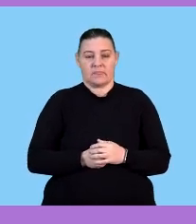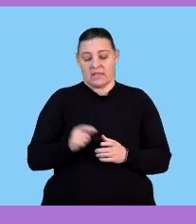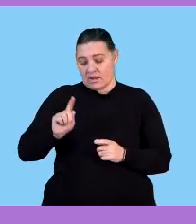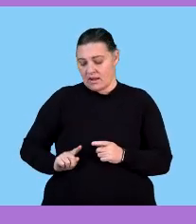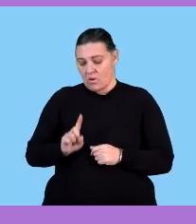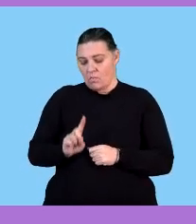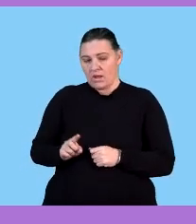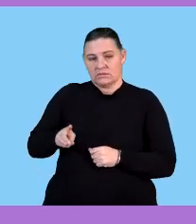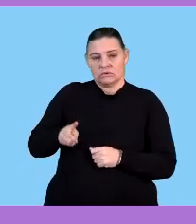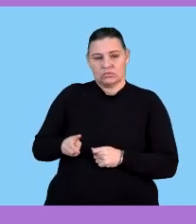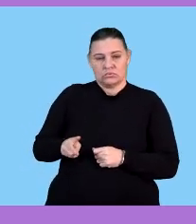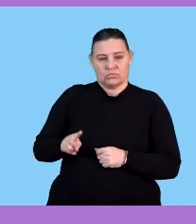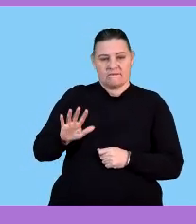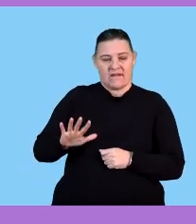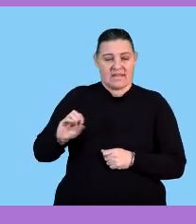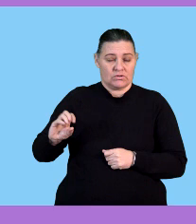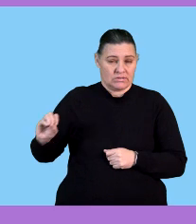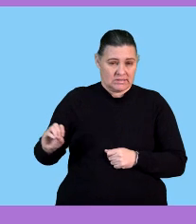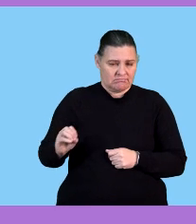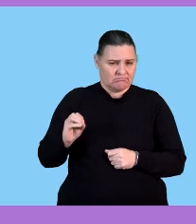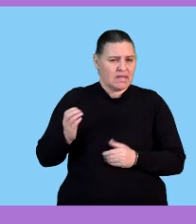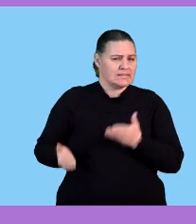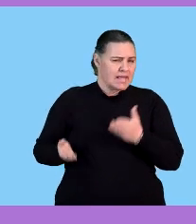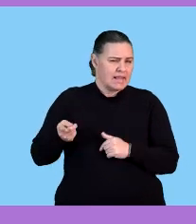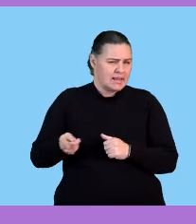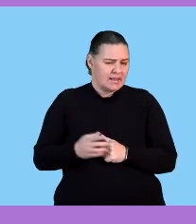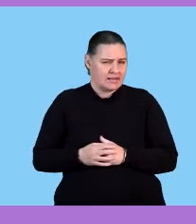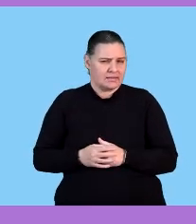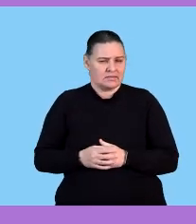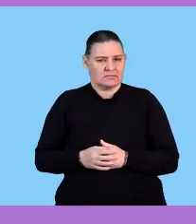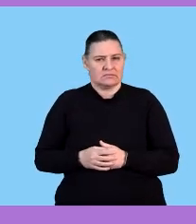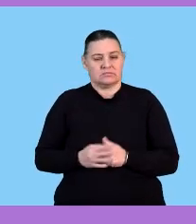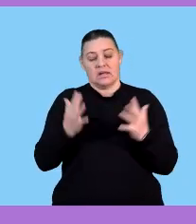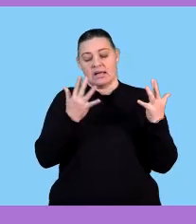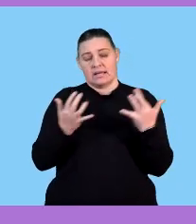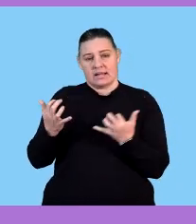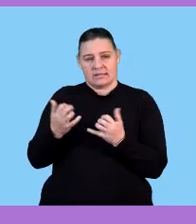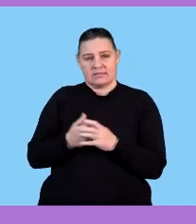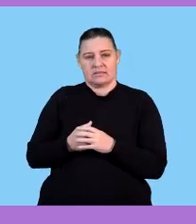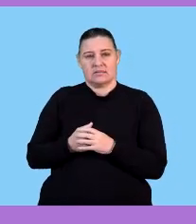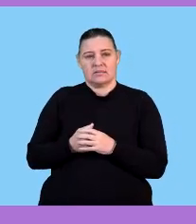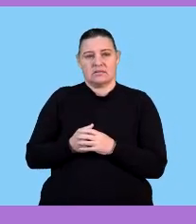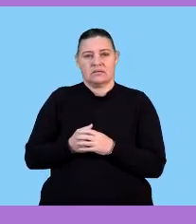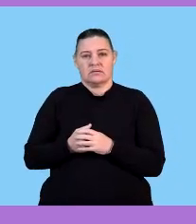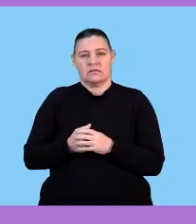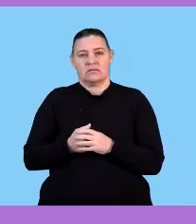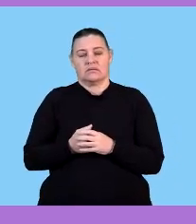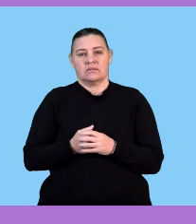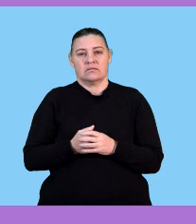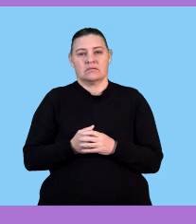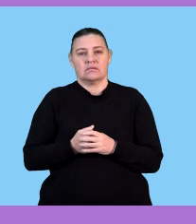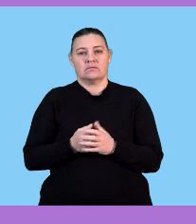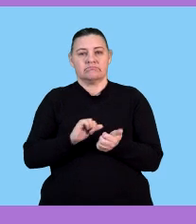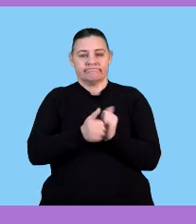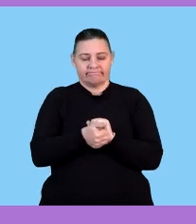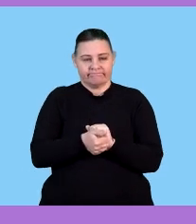got a scale. Yay, glad you spotted that one. So calculate the real length of